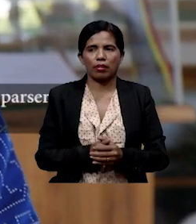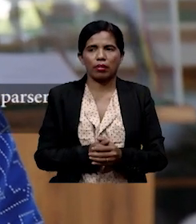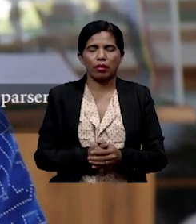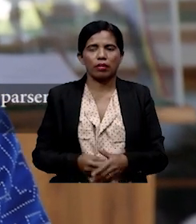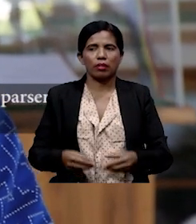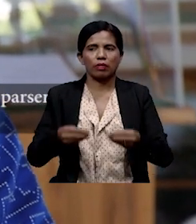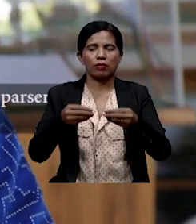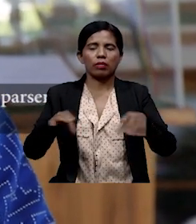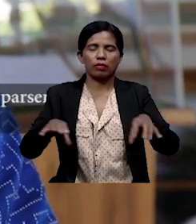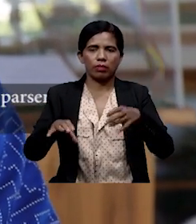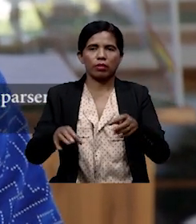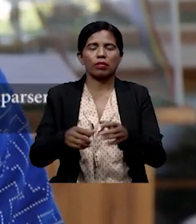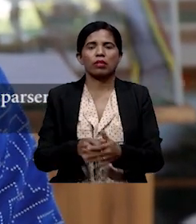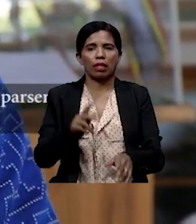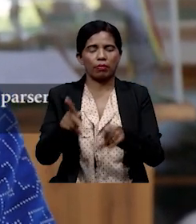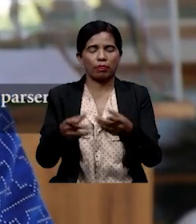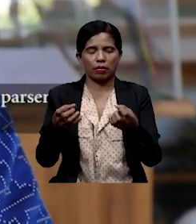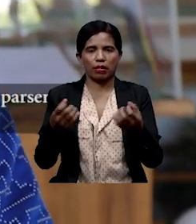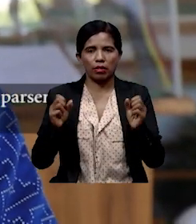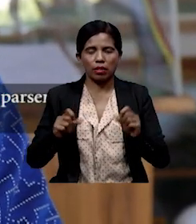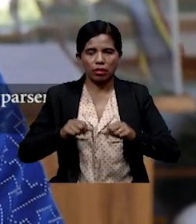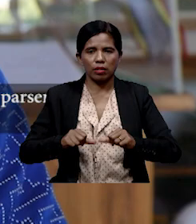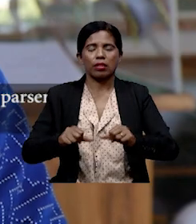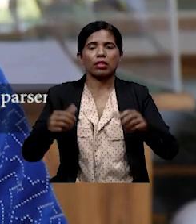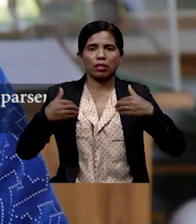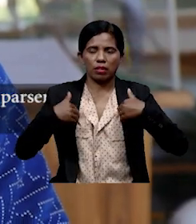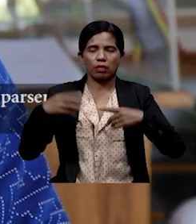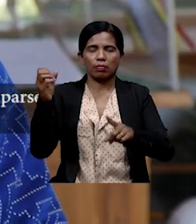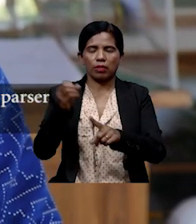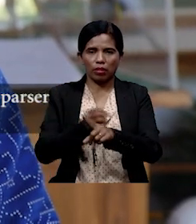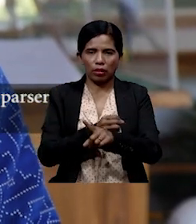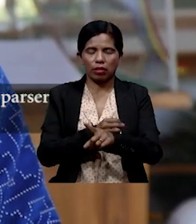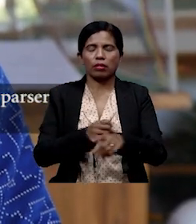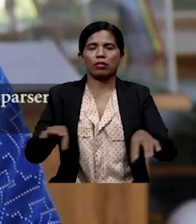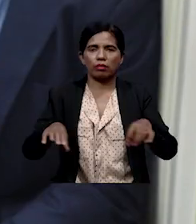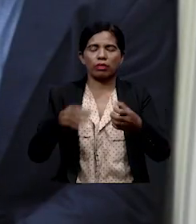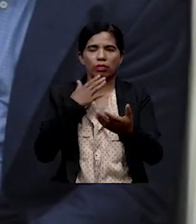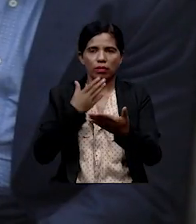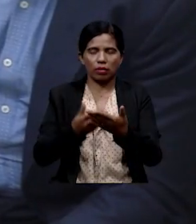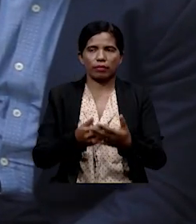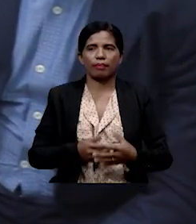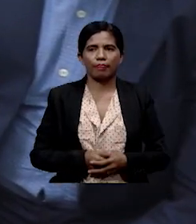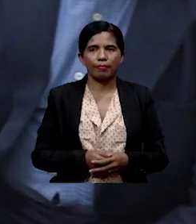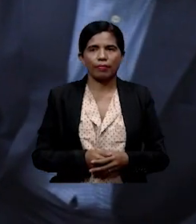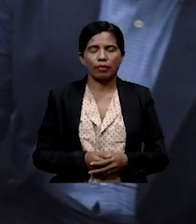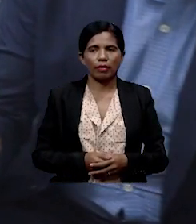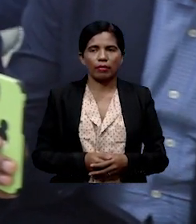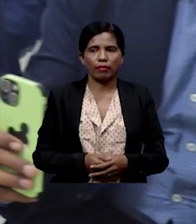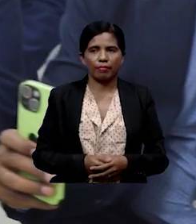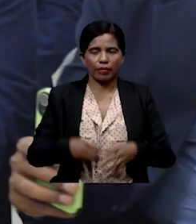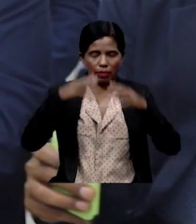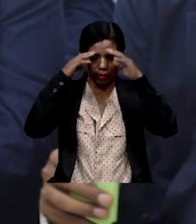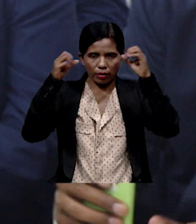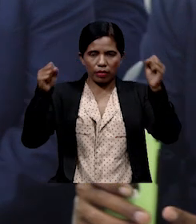is based on many different pillars, opportunities, friendship, and partnership. Entretanto, delegação